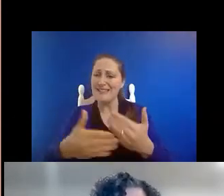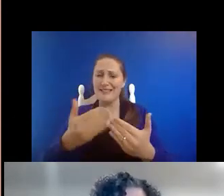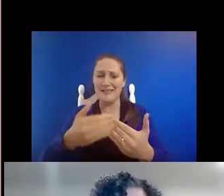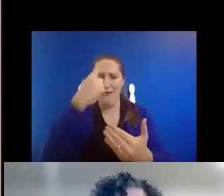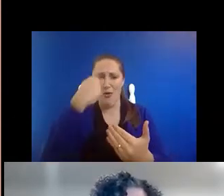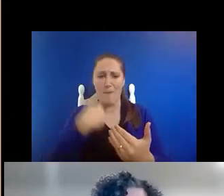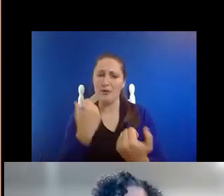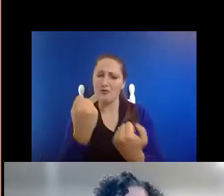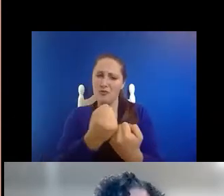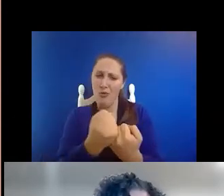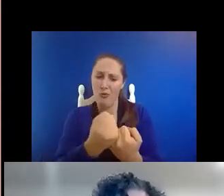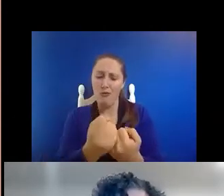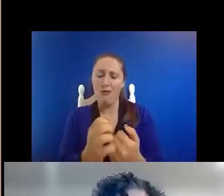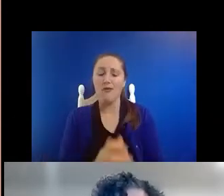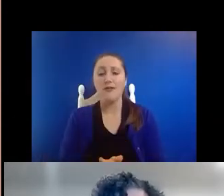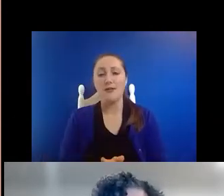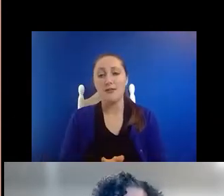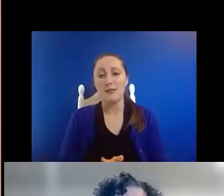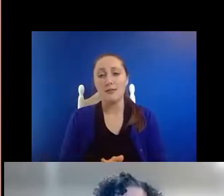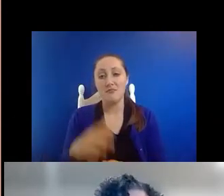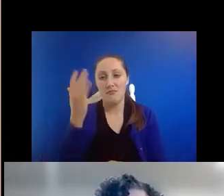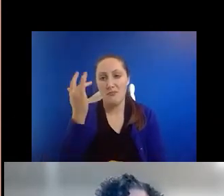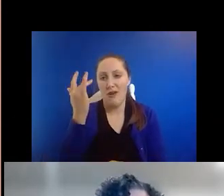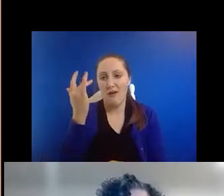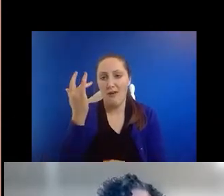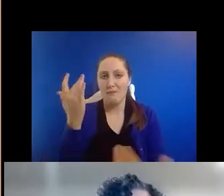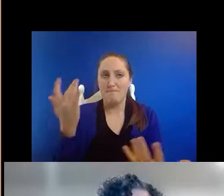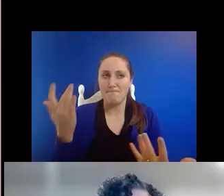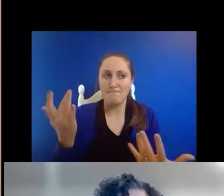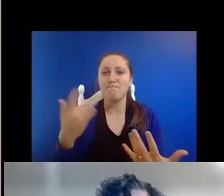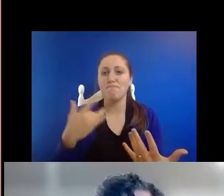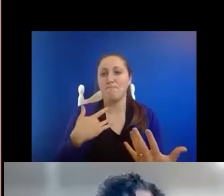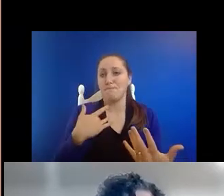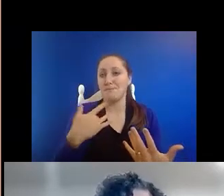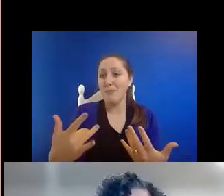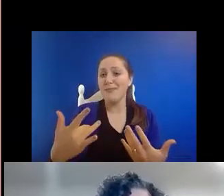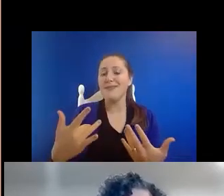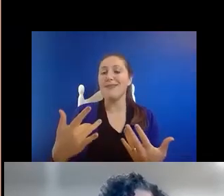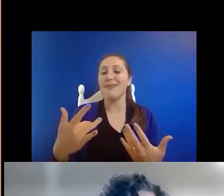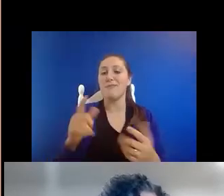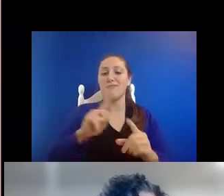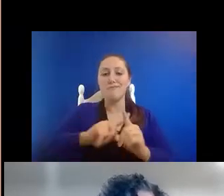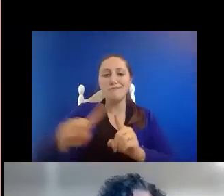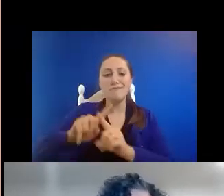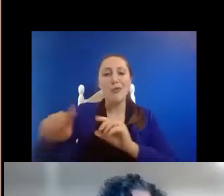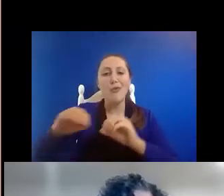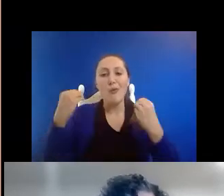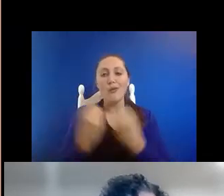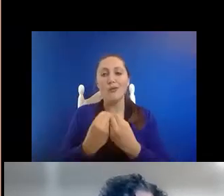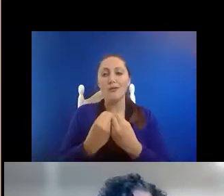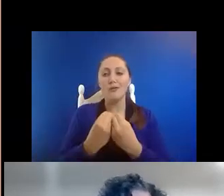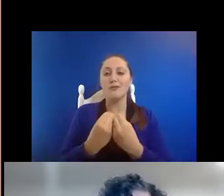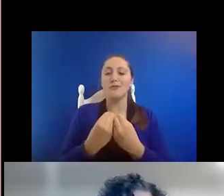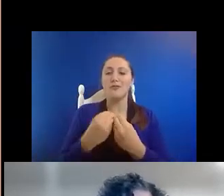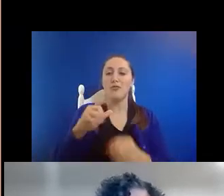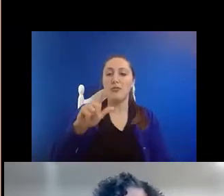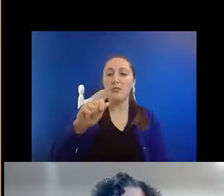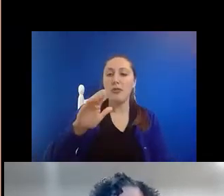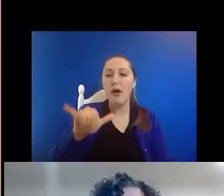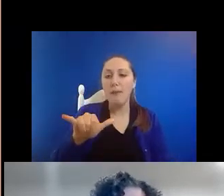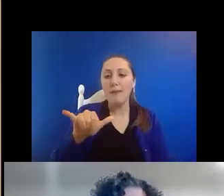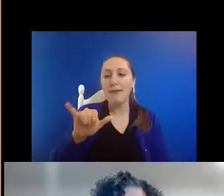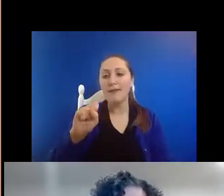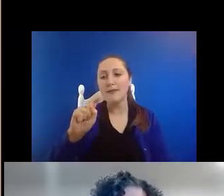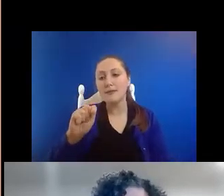this initiative. Because typically the various organizations would be with their lobbyists or their